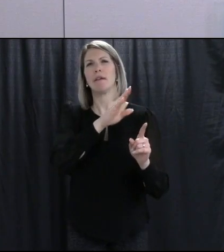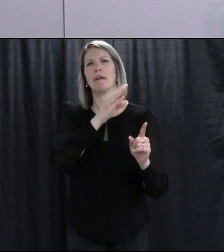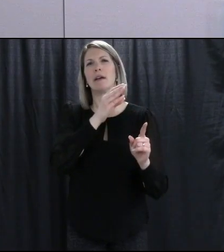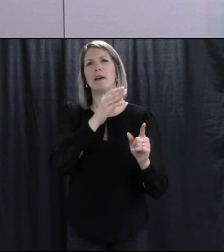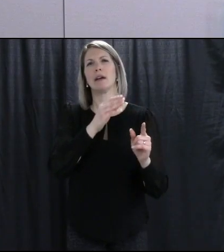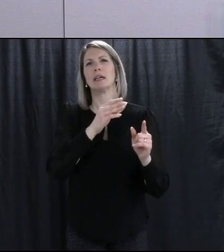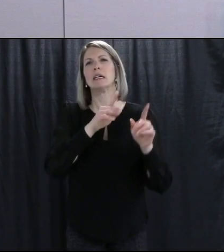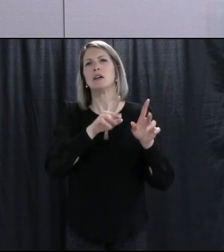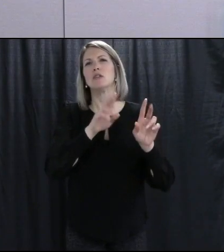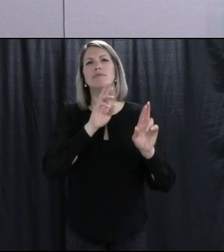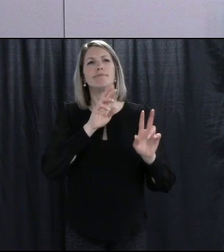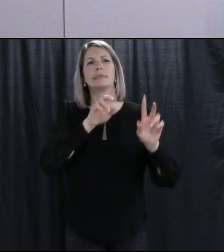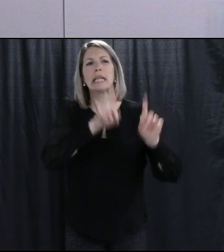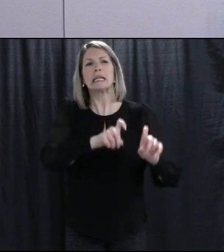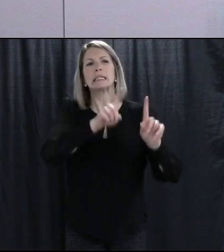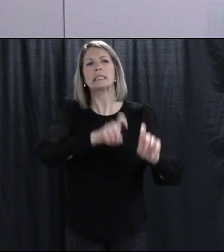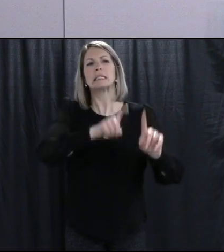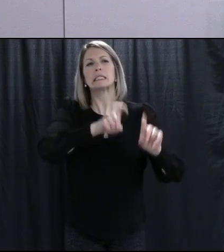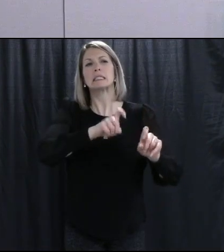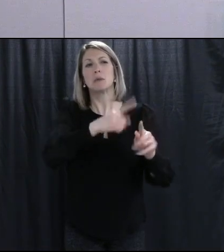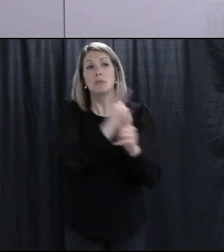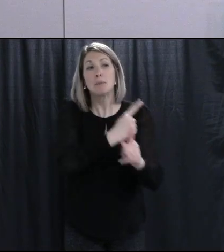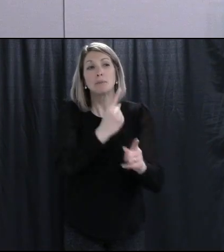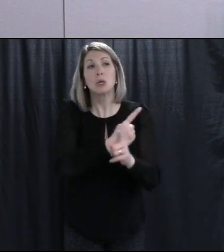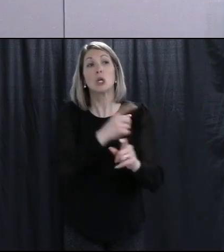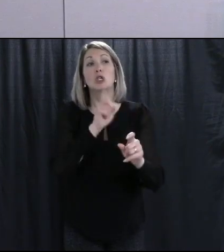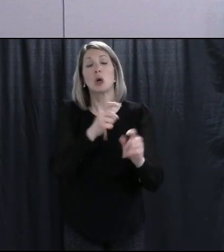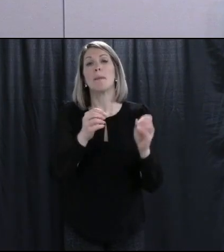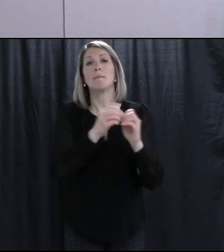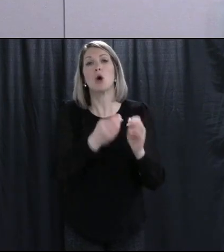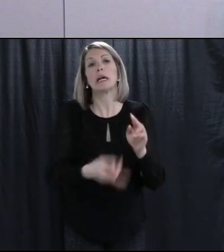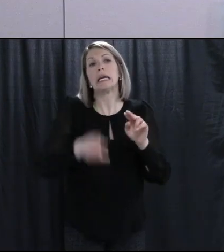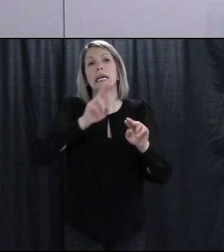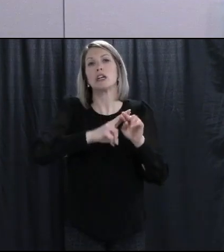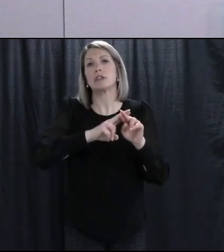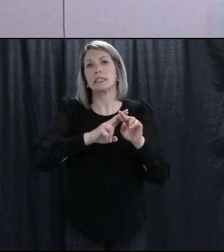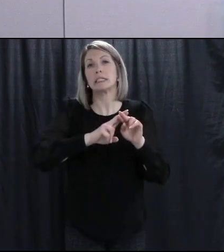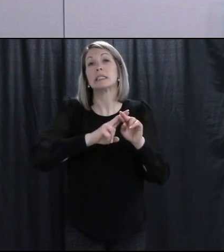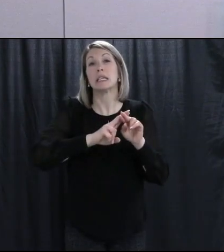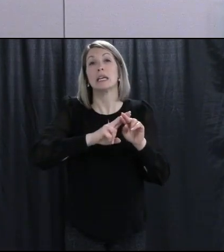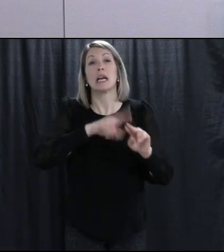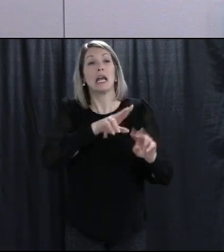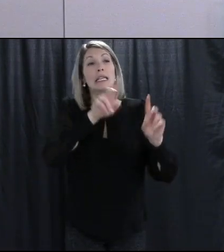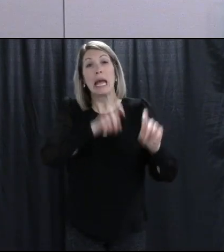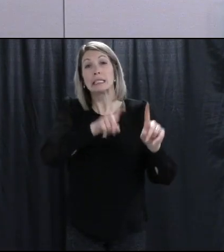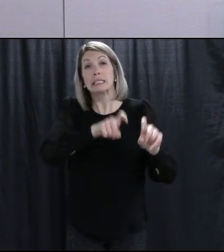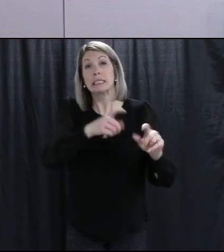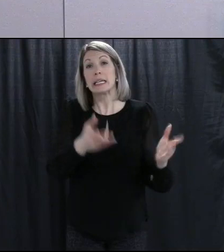there be more tests being done in Newfoundland? So right now,